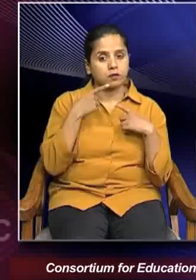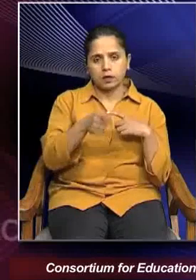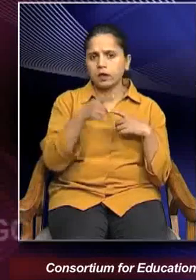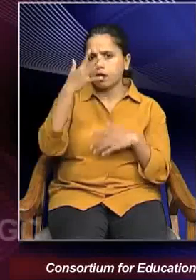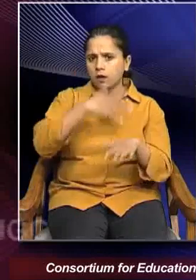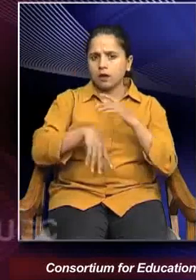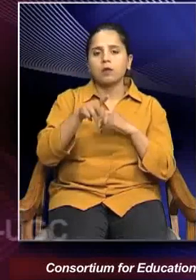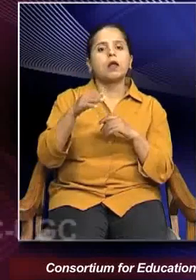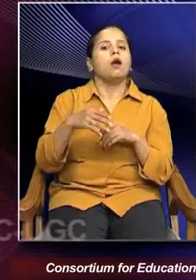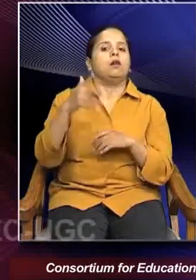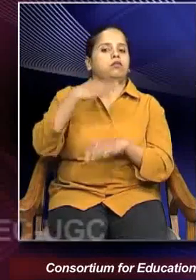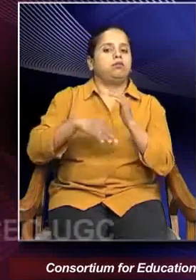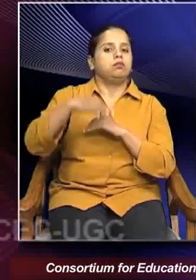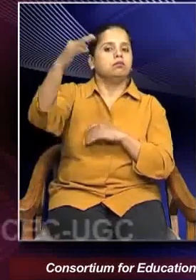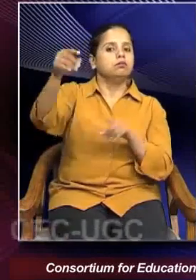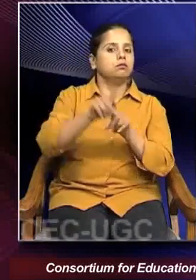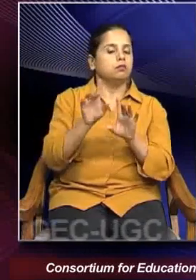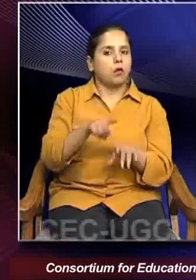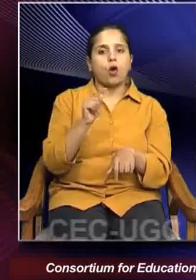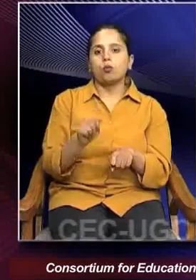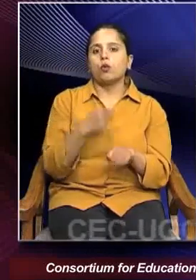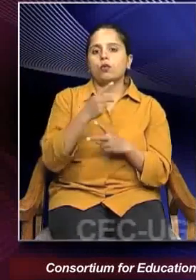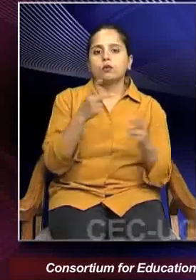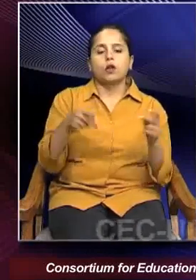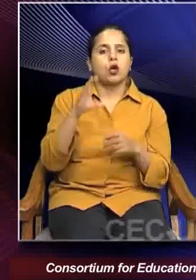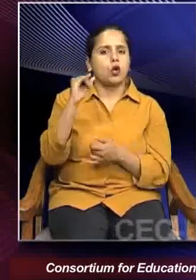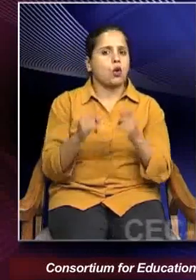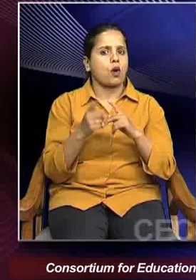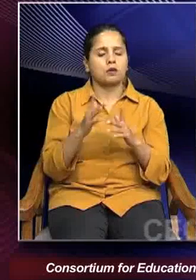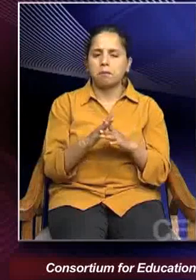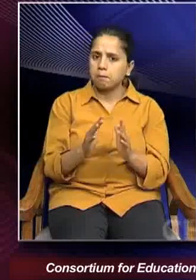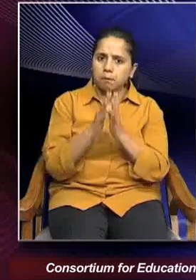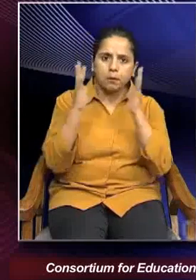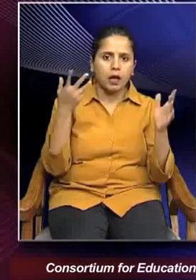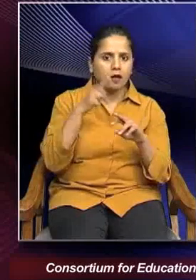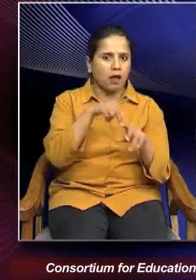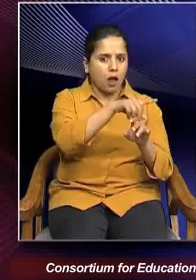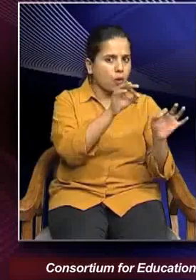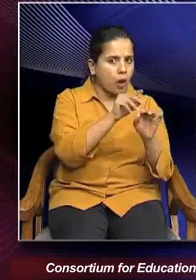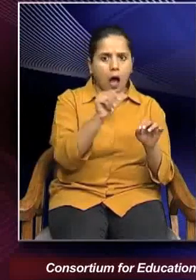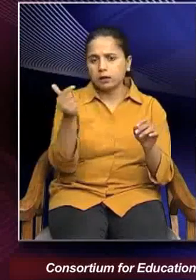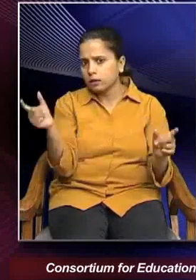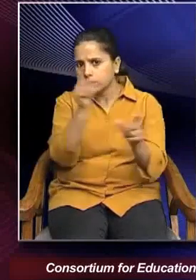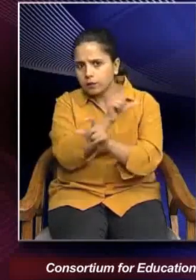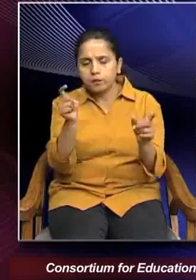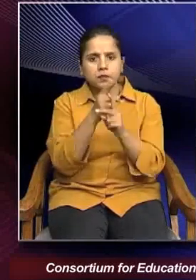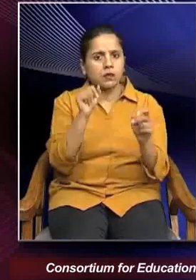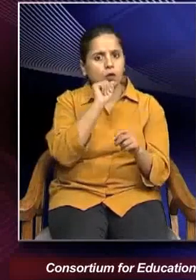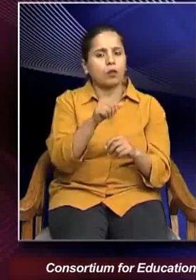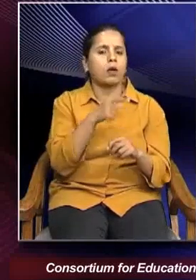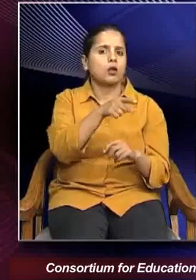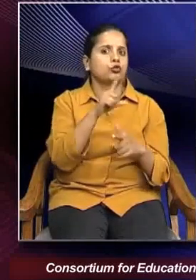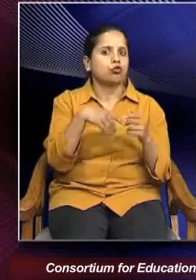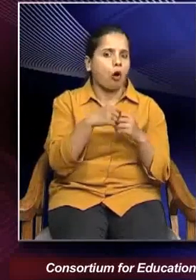plan for longer future, and because the opportunity costs are so high, so people choose to invest more into their